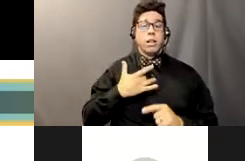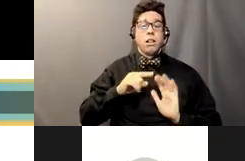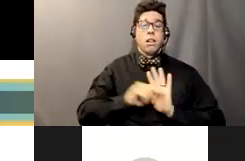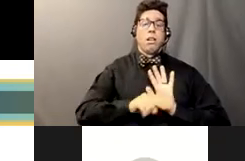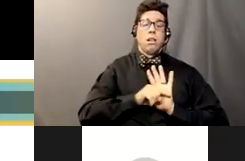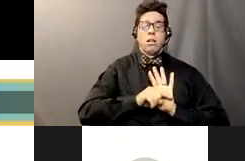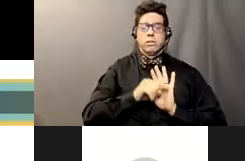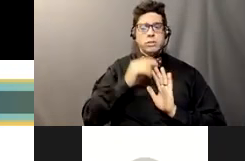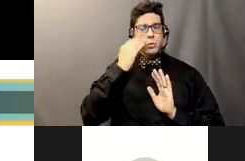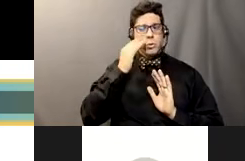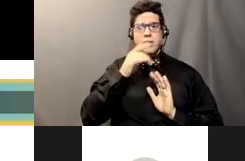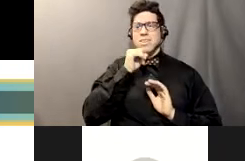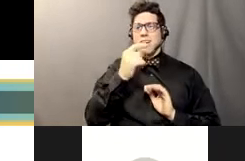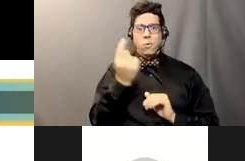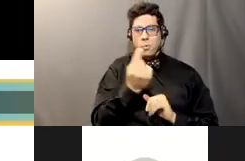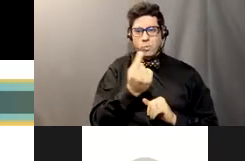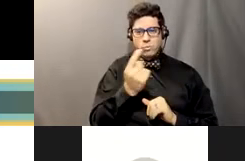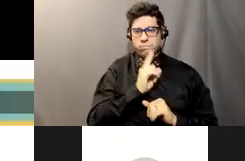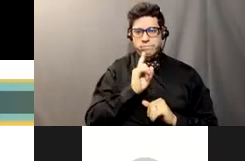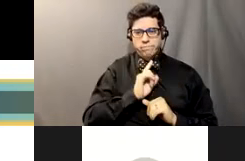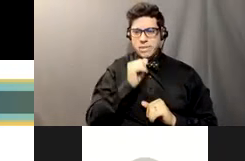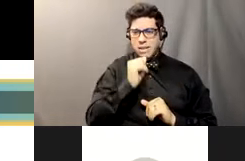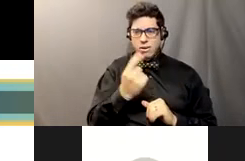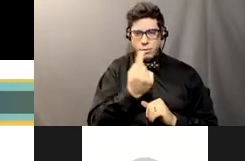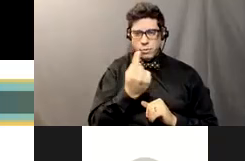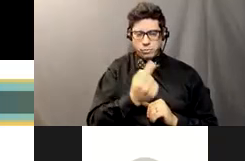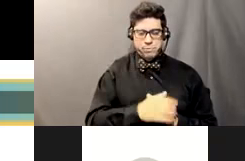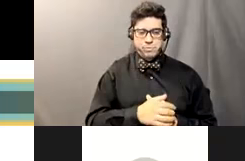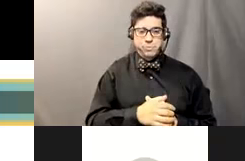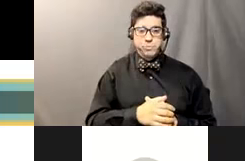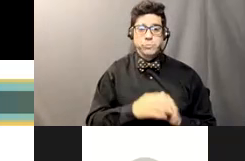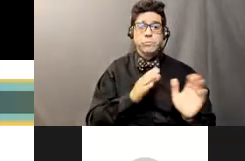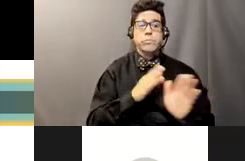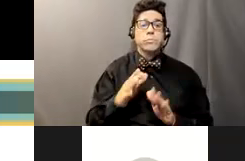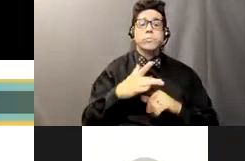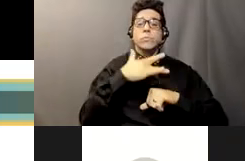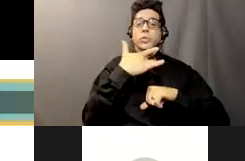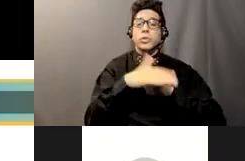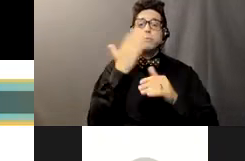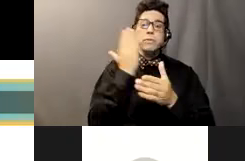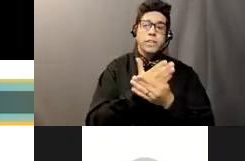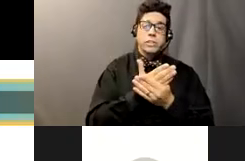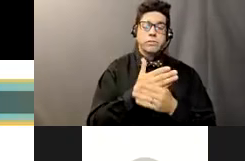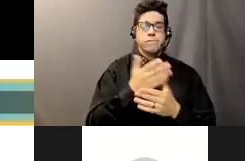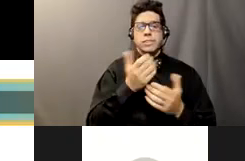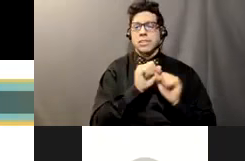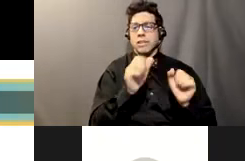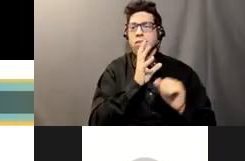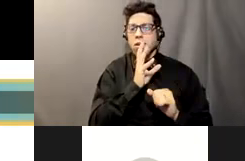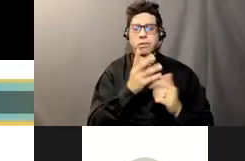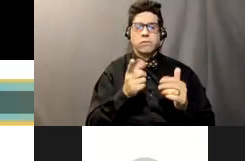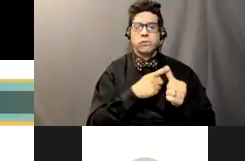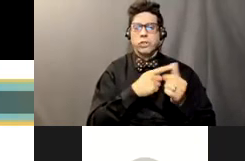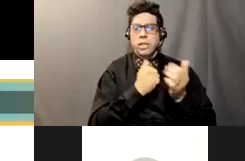want to remind you all of the free trainings that are offered here through Prevention and Early Intervention, Assist, Safe Talk, Mental Health First Aid, all